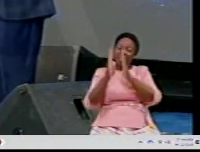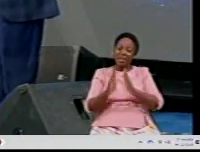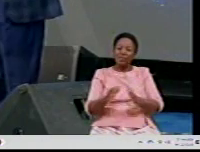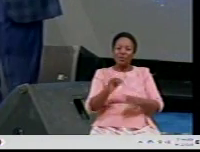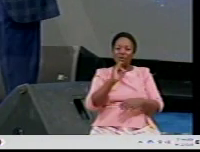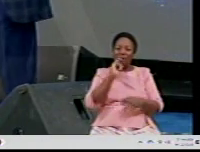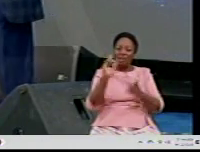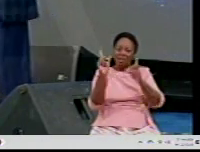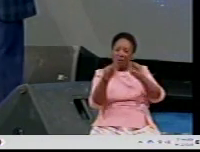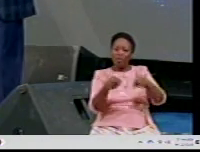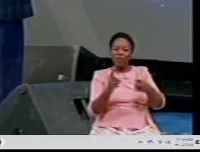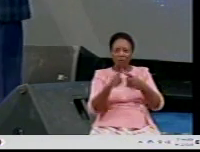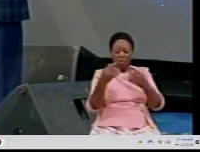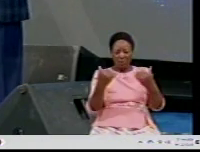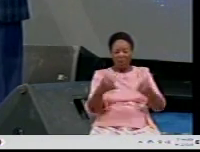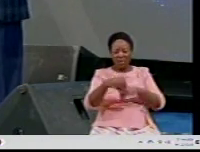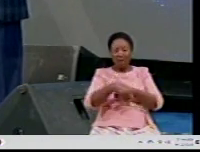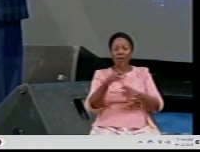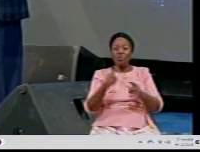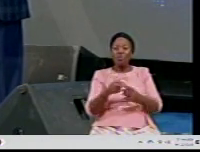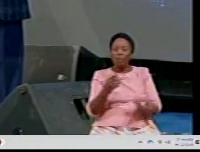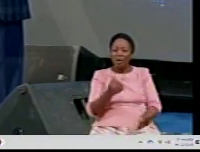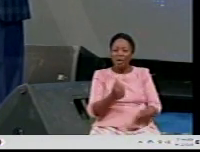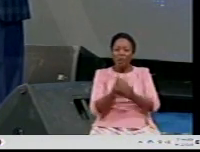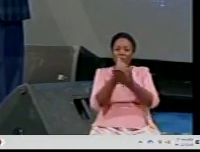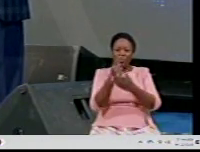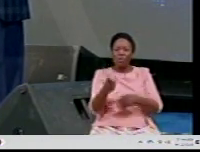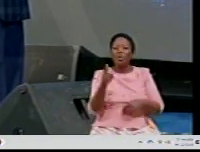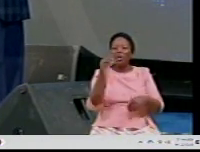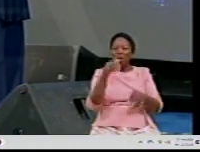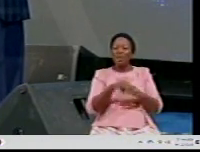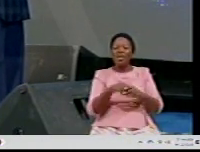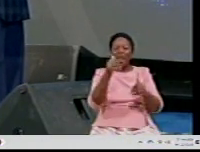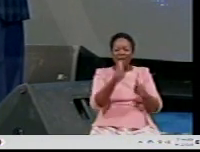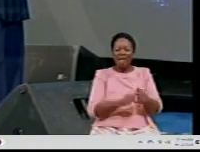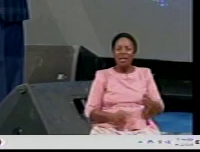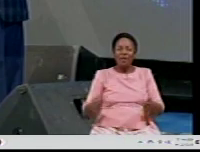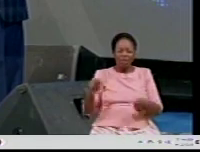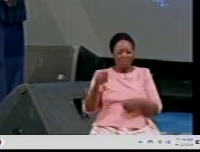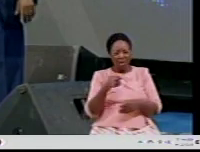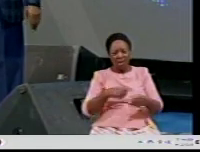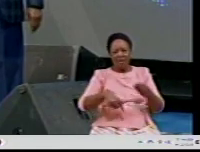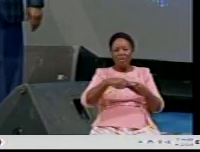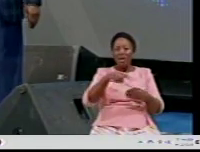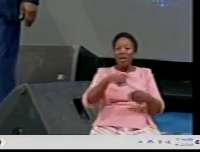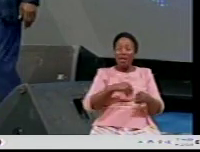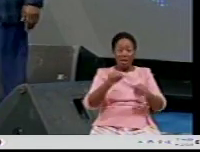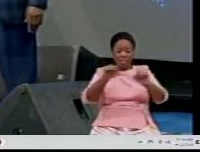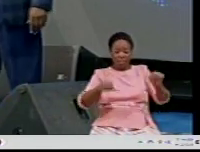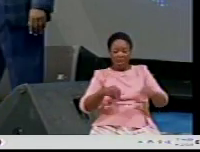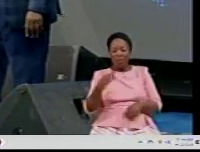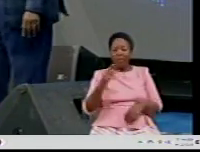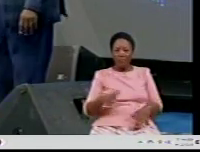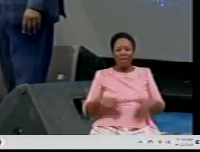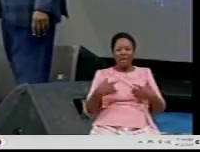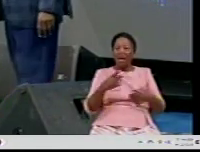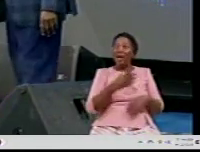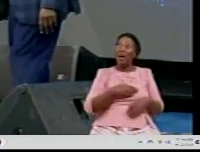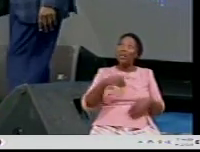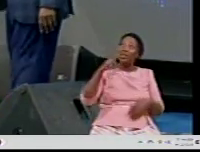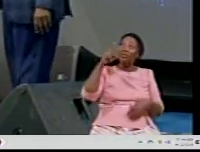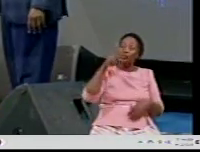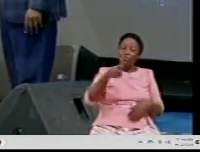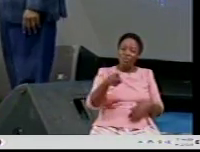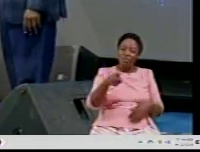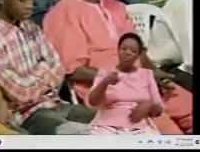you tonight to intervene in every area of your life, and you will be